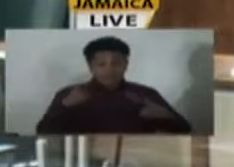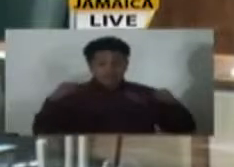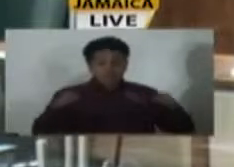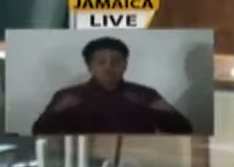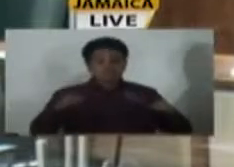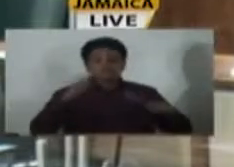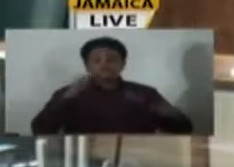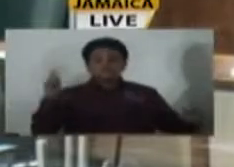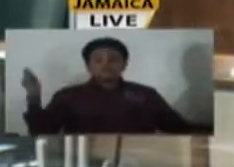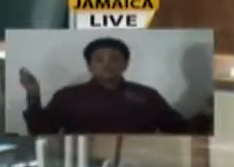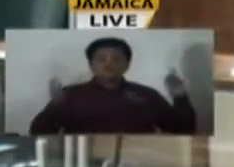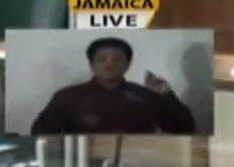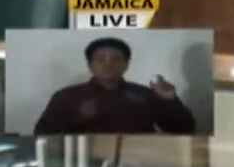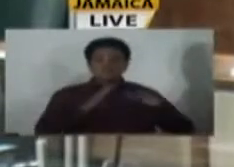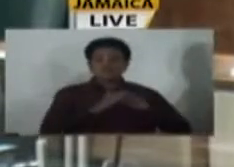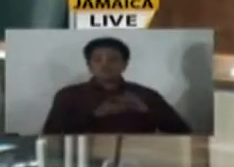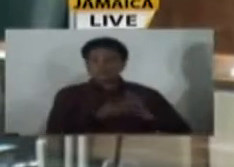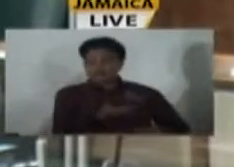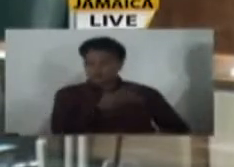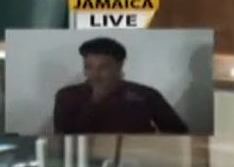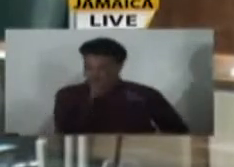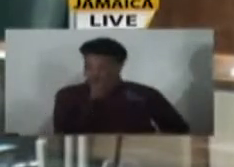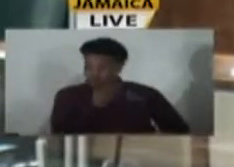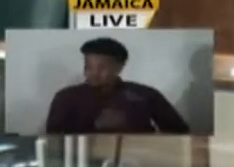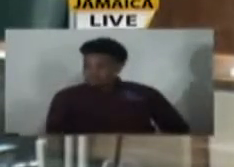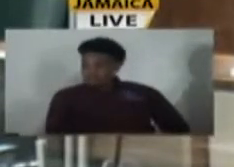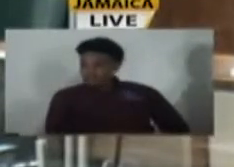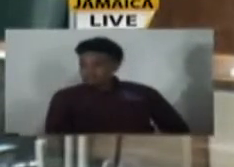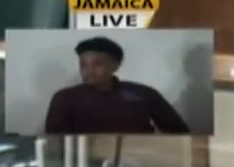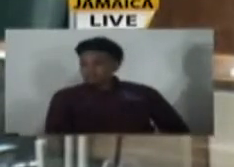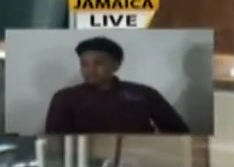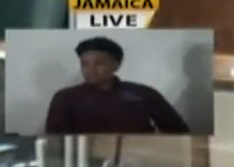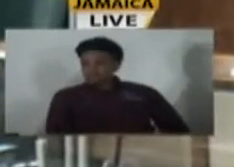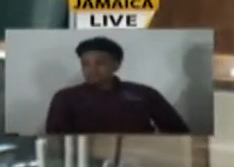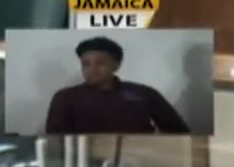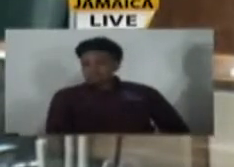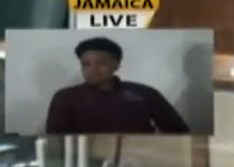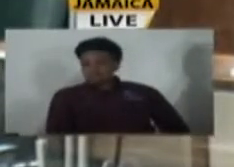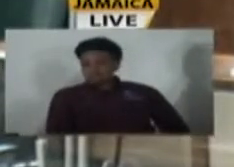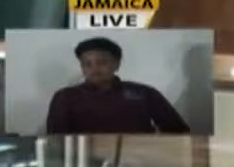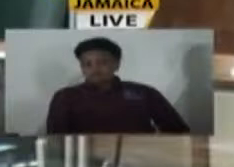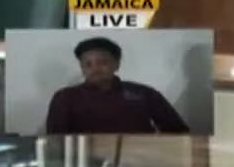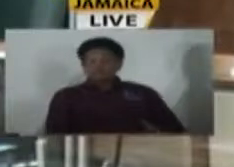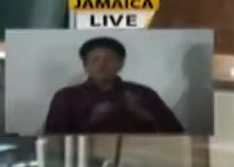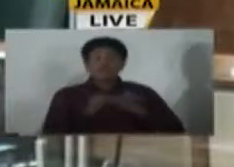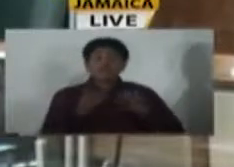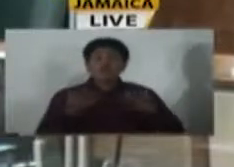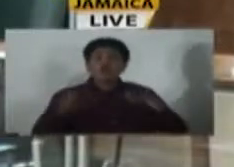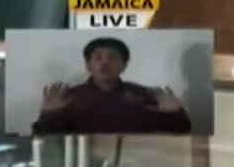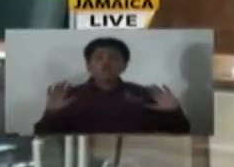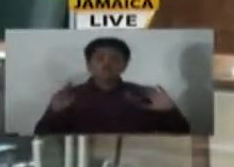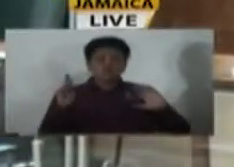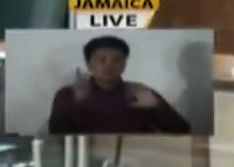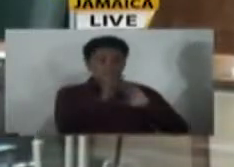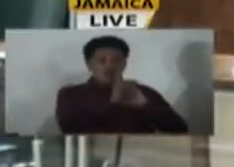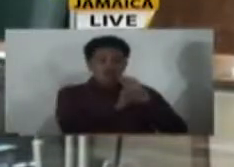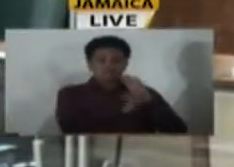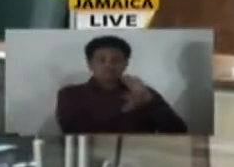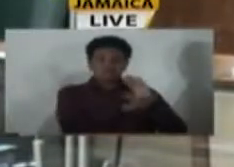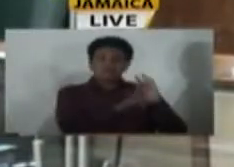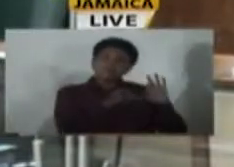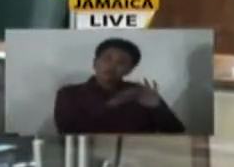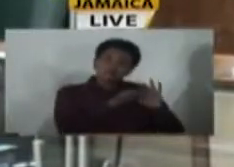to transform Jamaica. In concluding, Madam Speaker, policy matters.